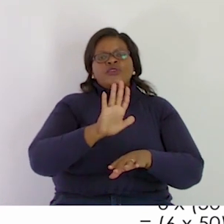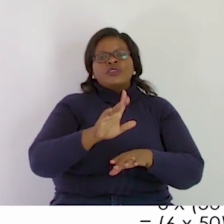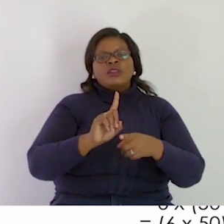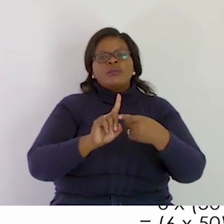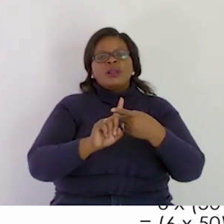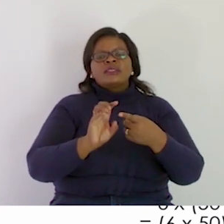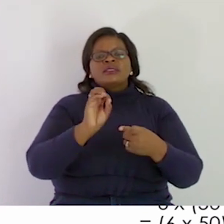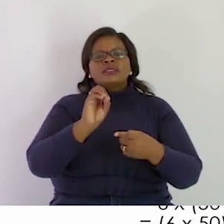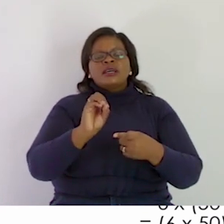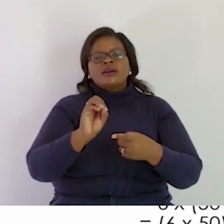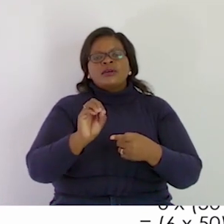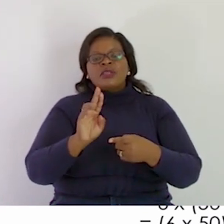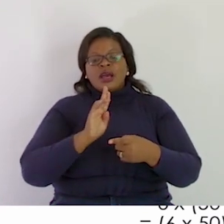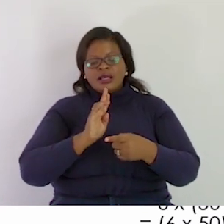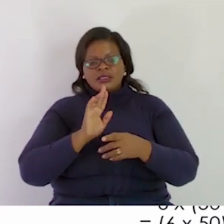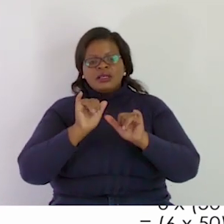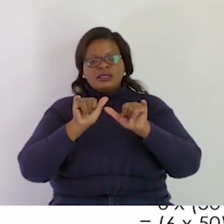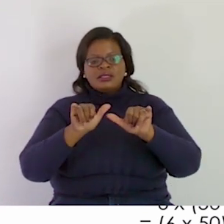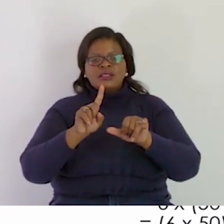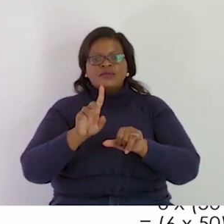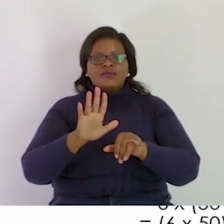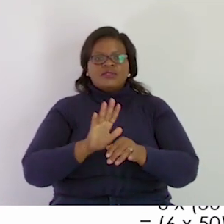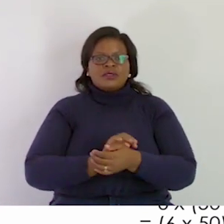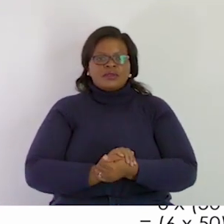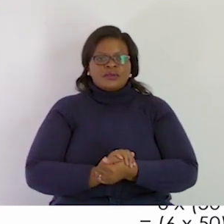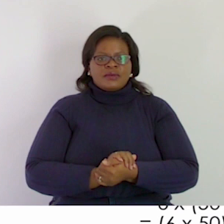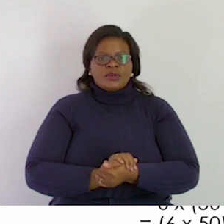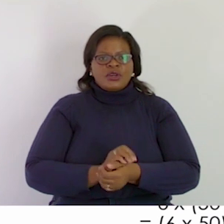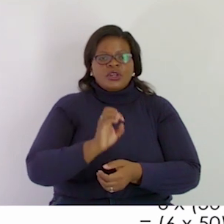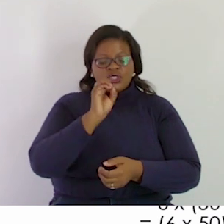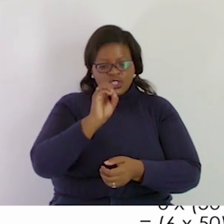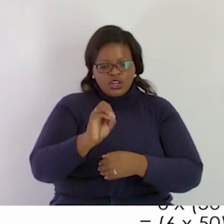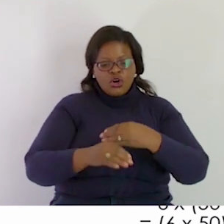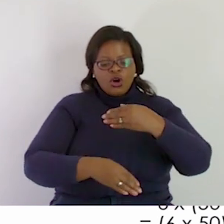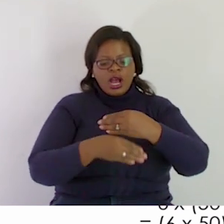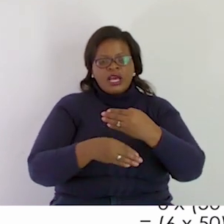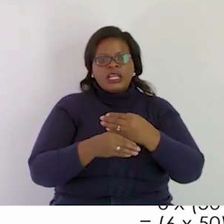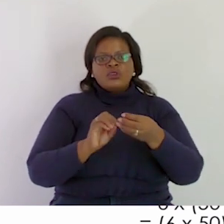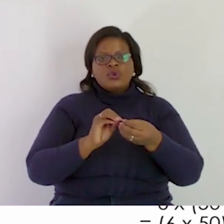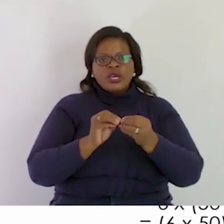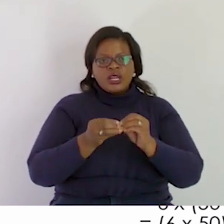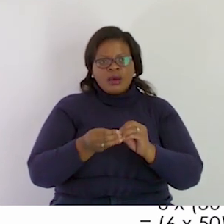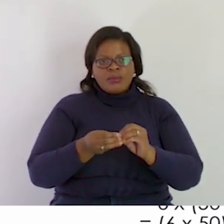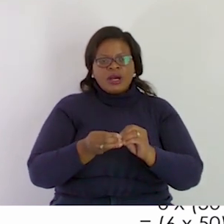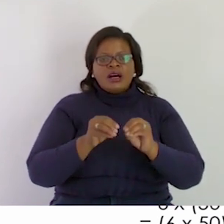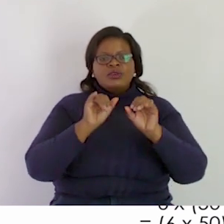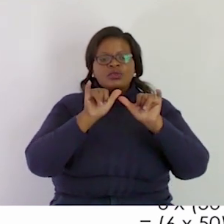0, it gives you 15. 0 added to a number, you get that